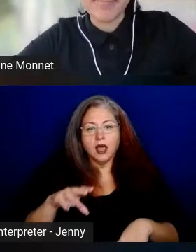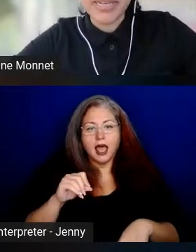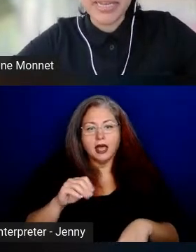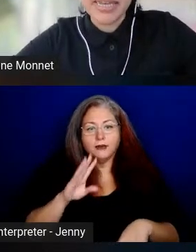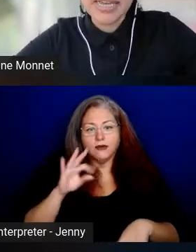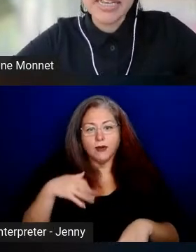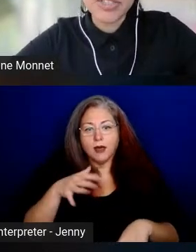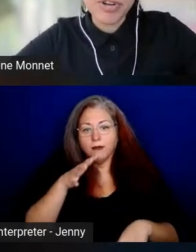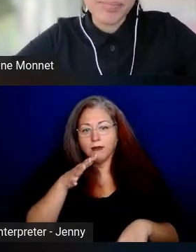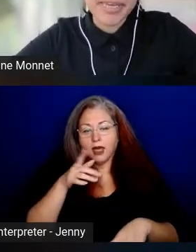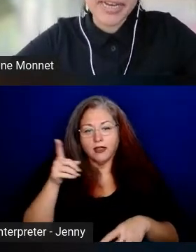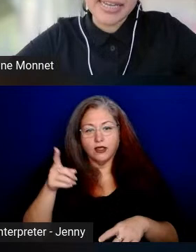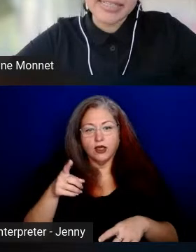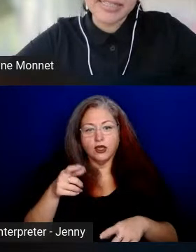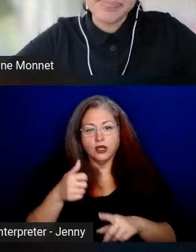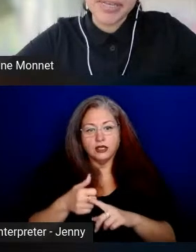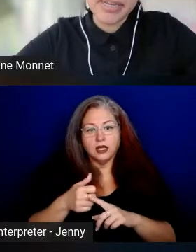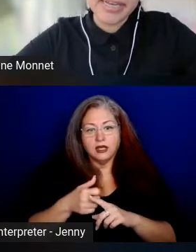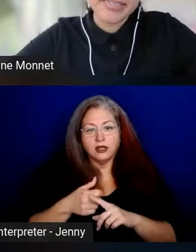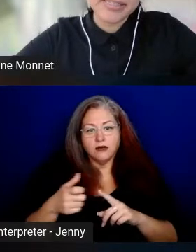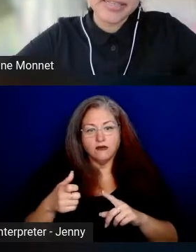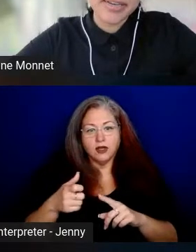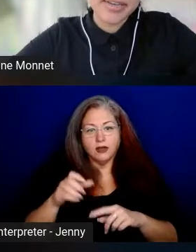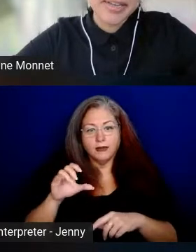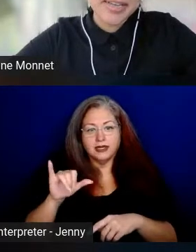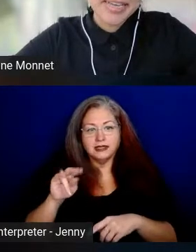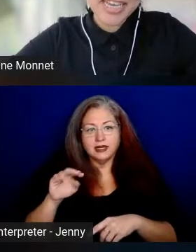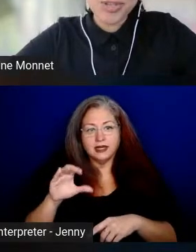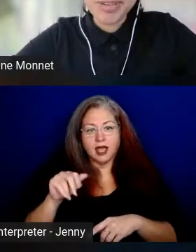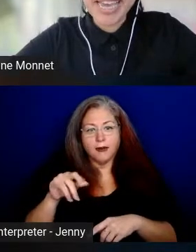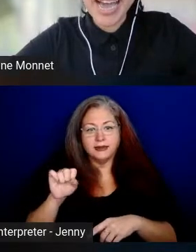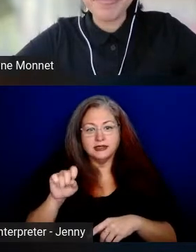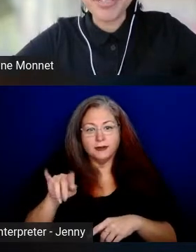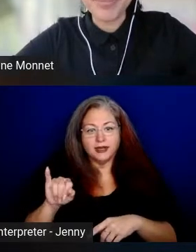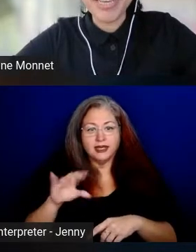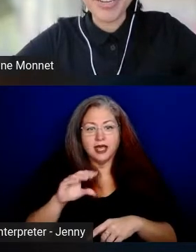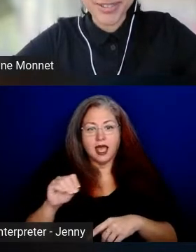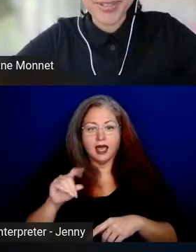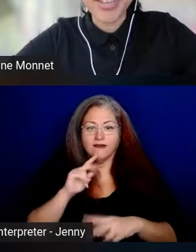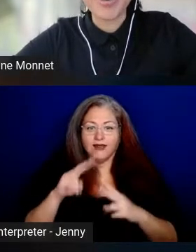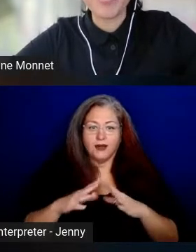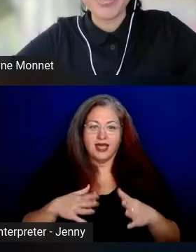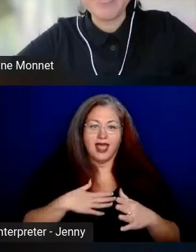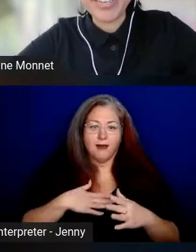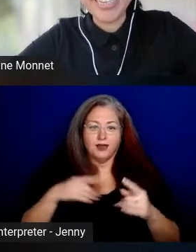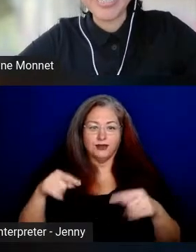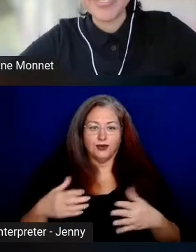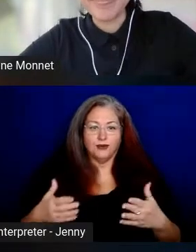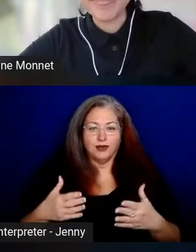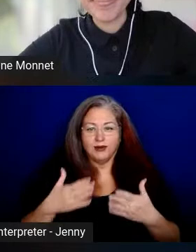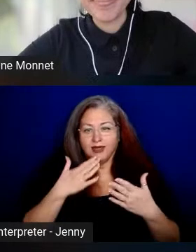mother's family is from Kitigan-Zibi, and yes, really happy to be here. So thank you for